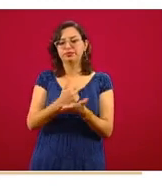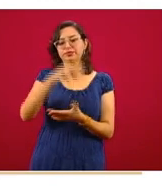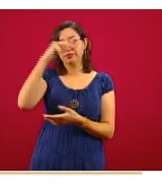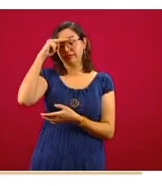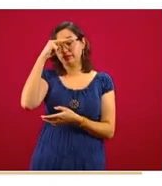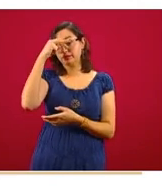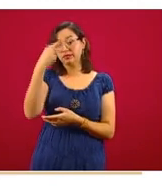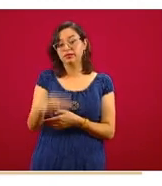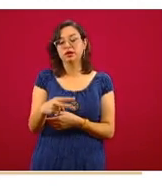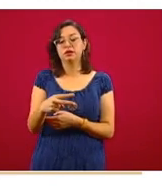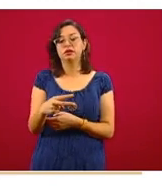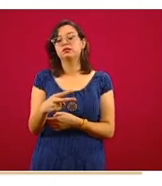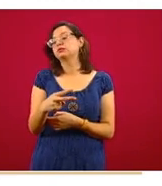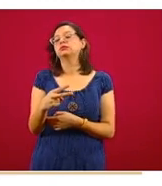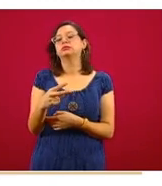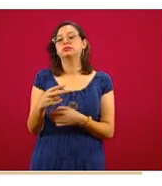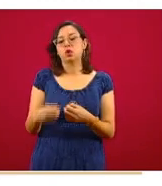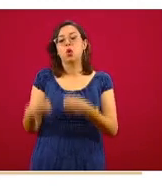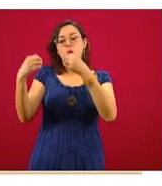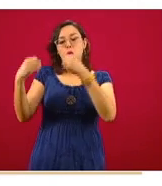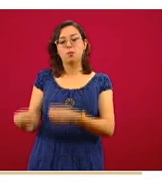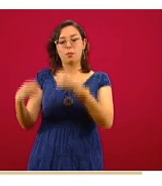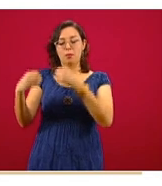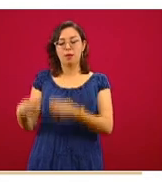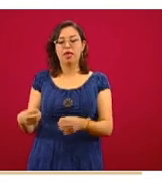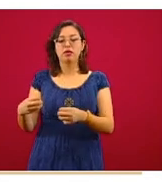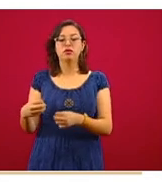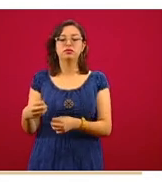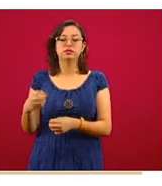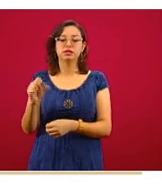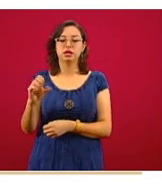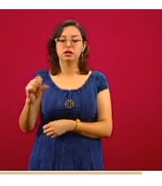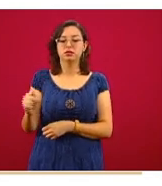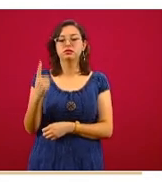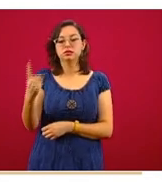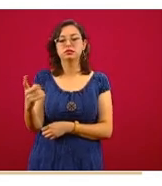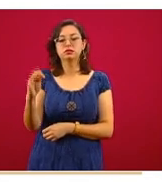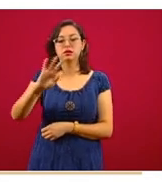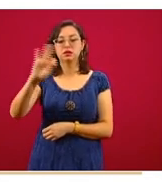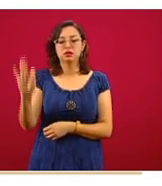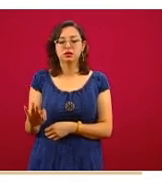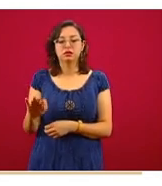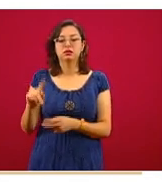much greater risk to have a fatal outcome.